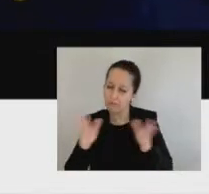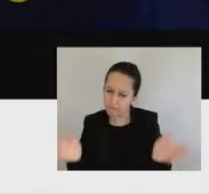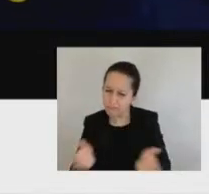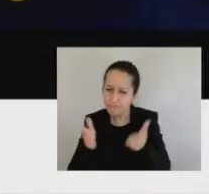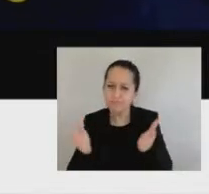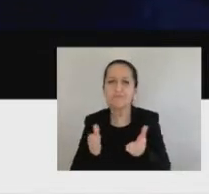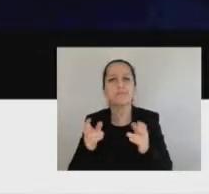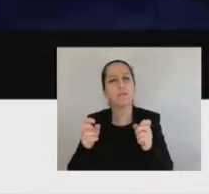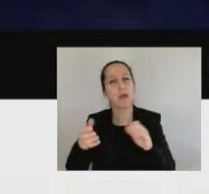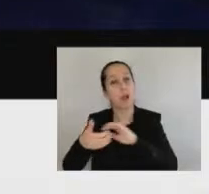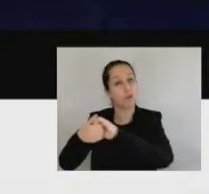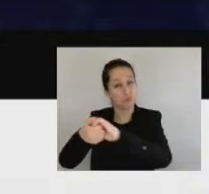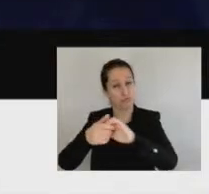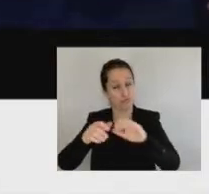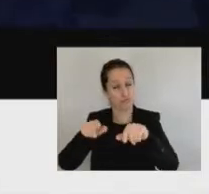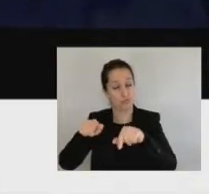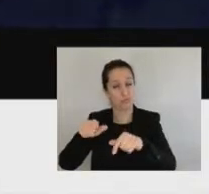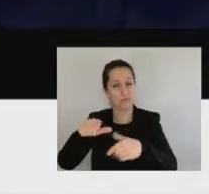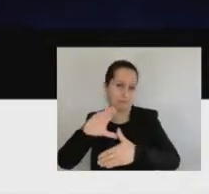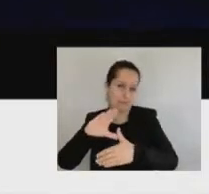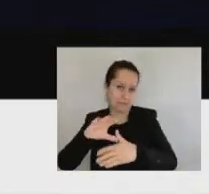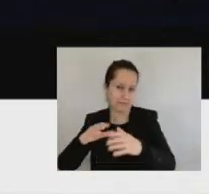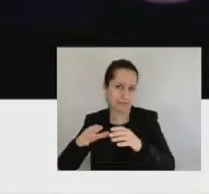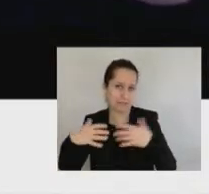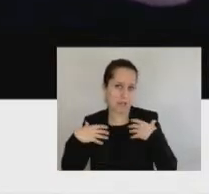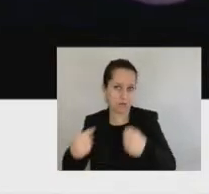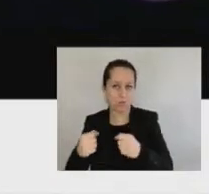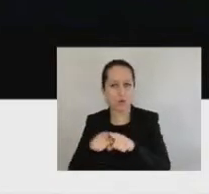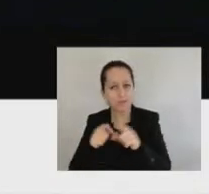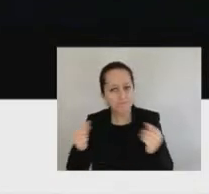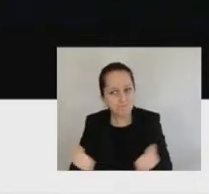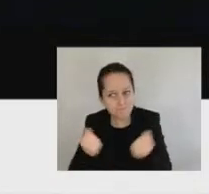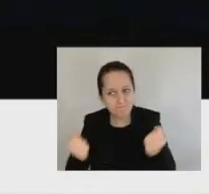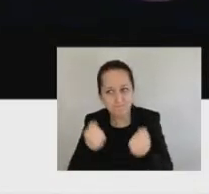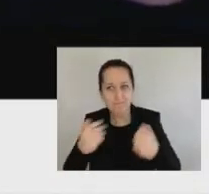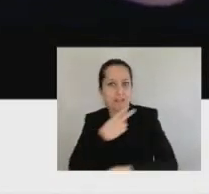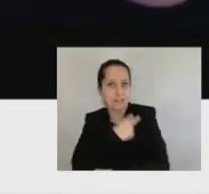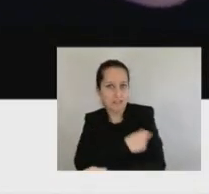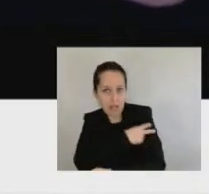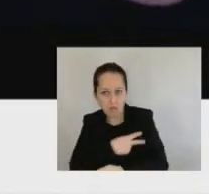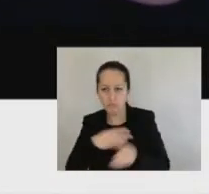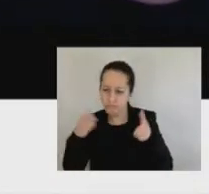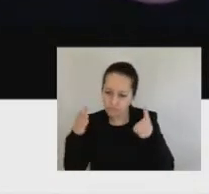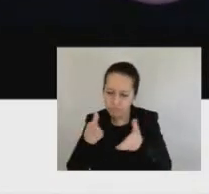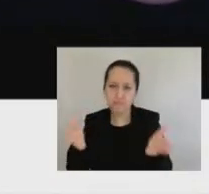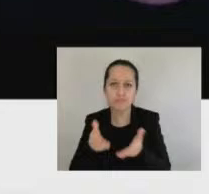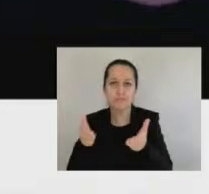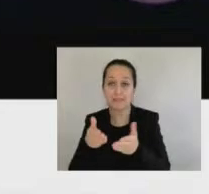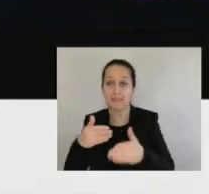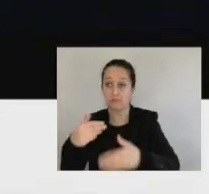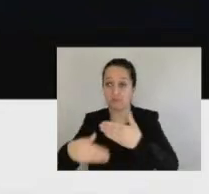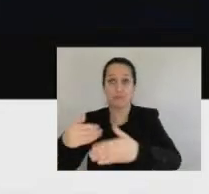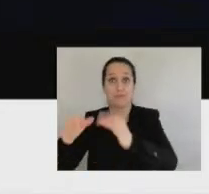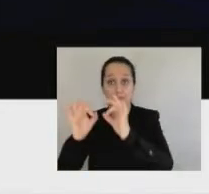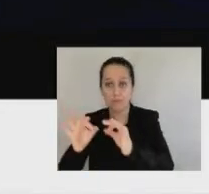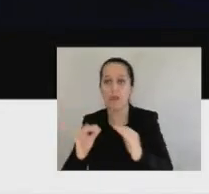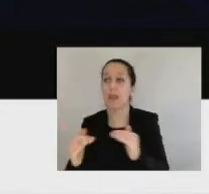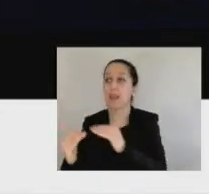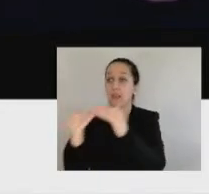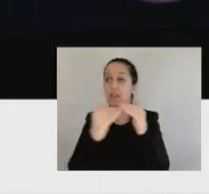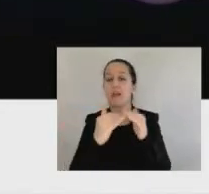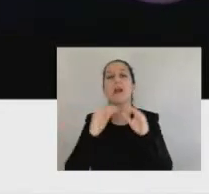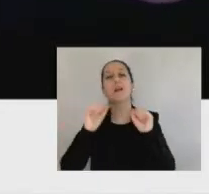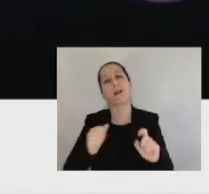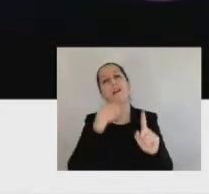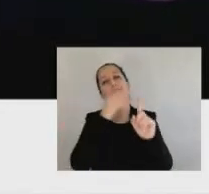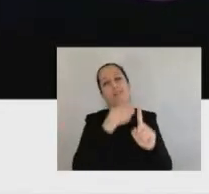place this emphasis in public health. And this launches a policy to recover progress in achieving